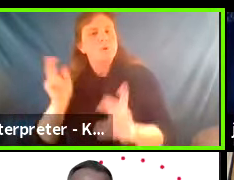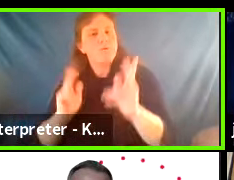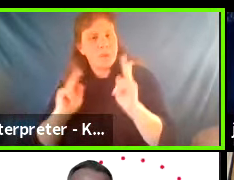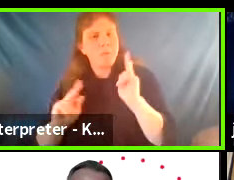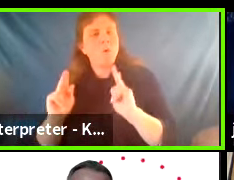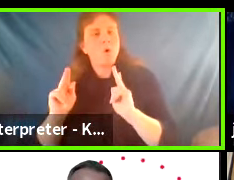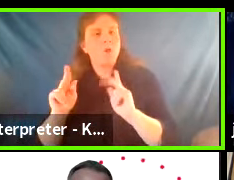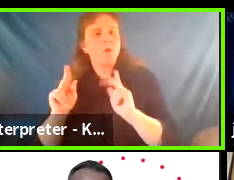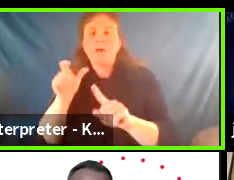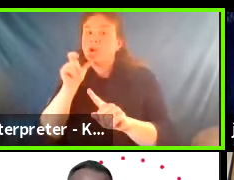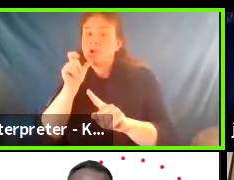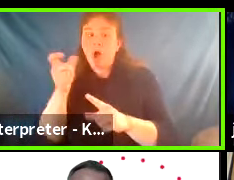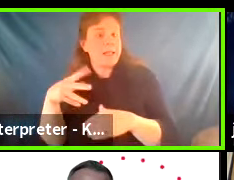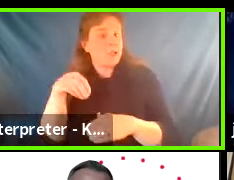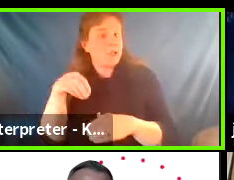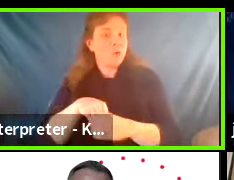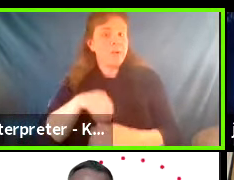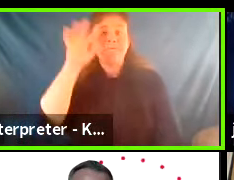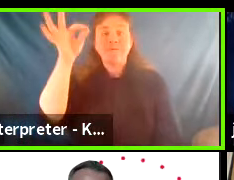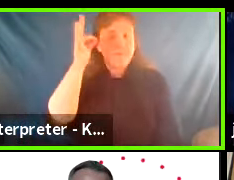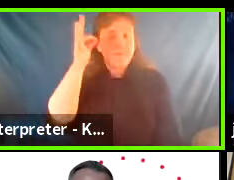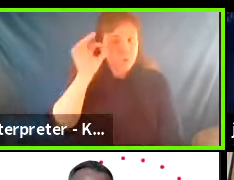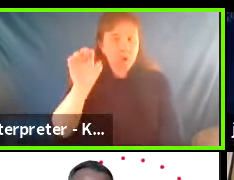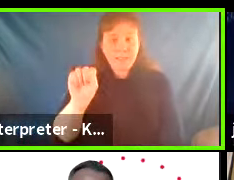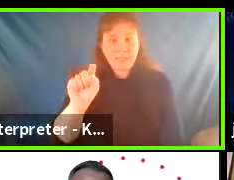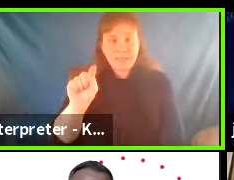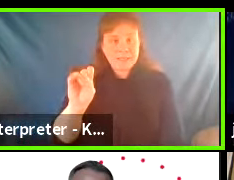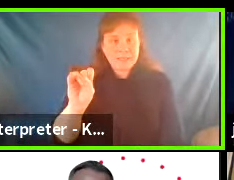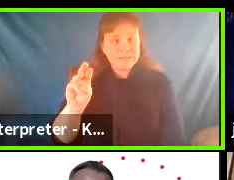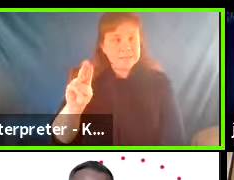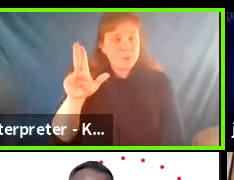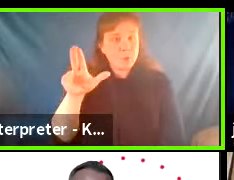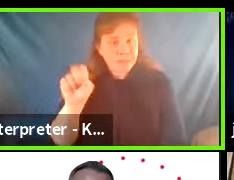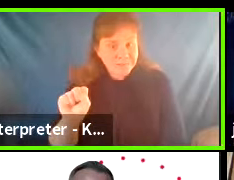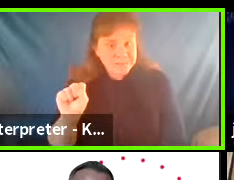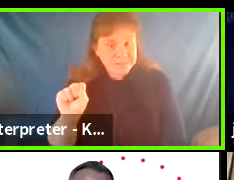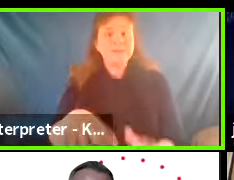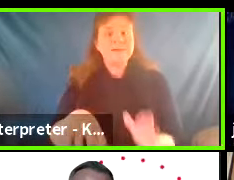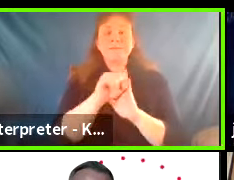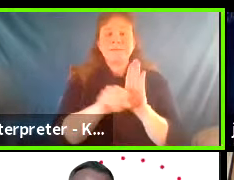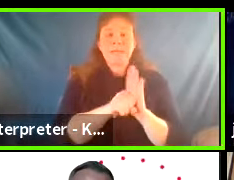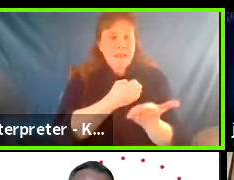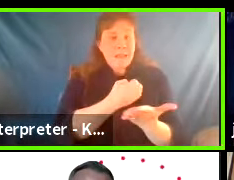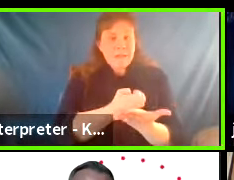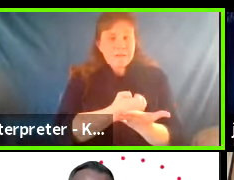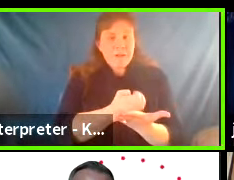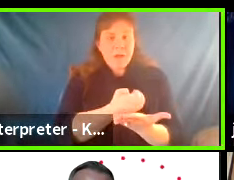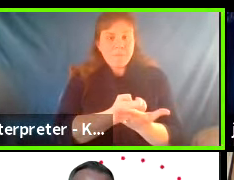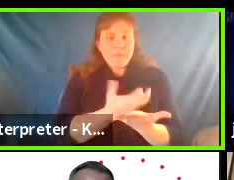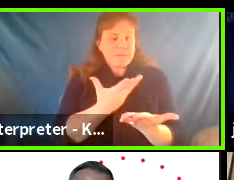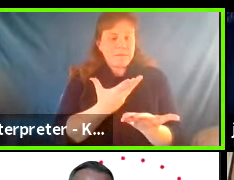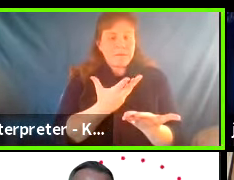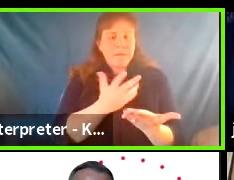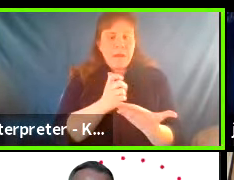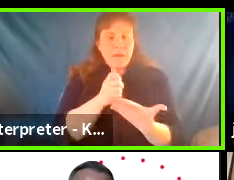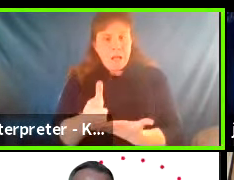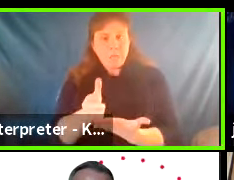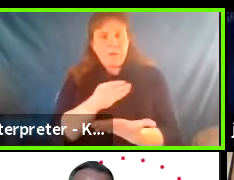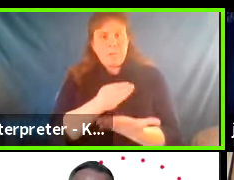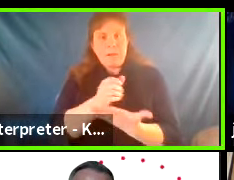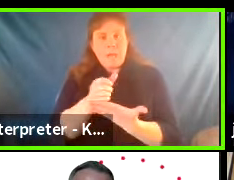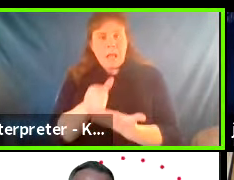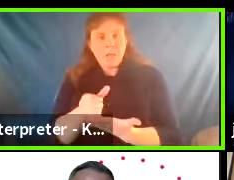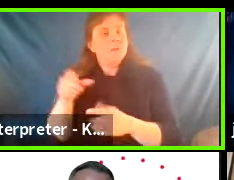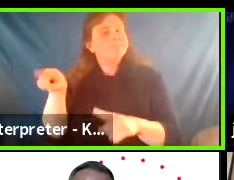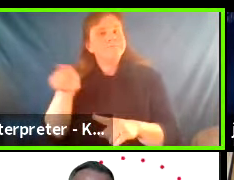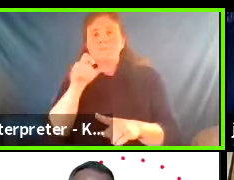any federal stimulus or any state economic packages. So they don't have the luxury of being able to stay home. They are